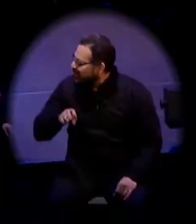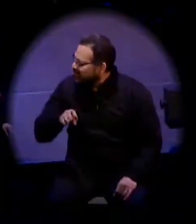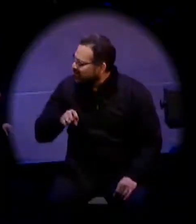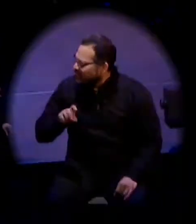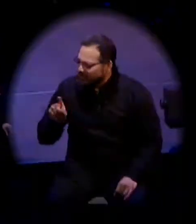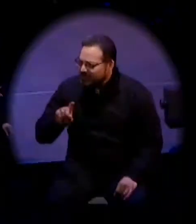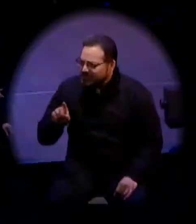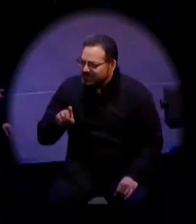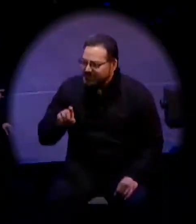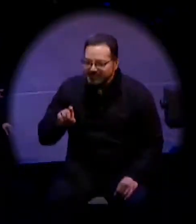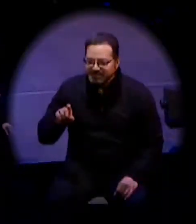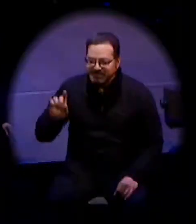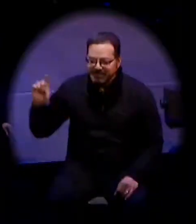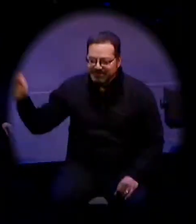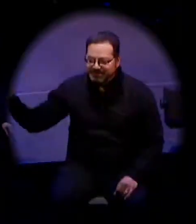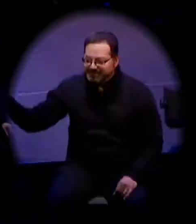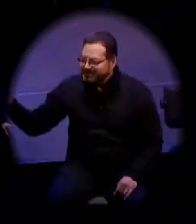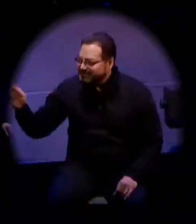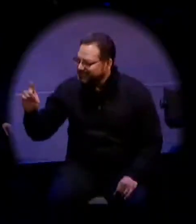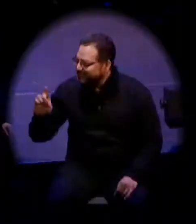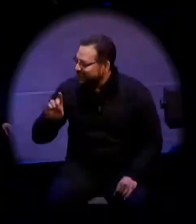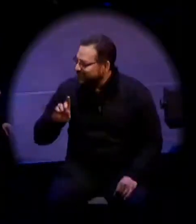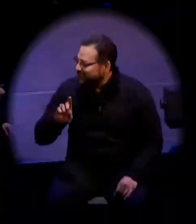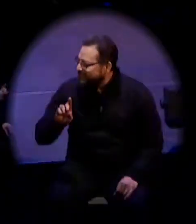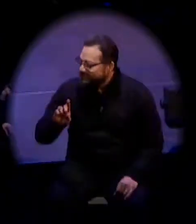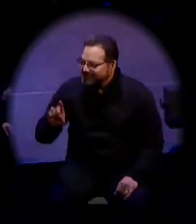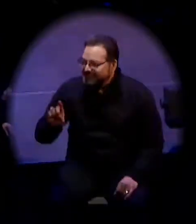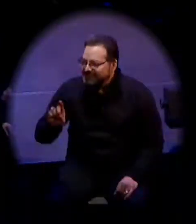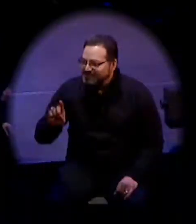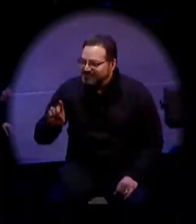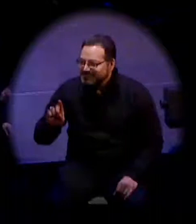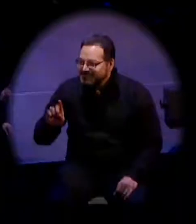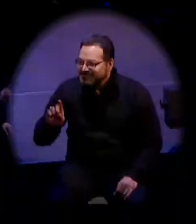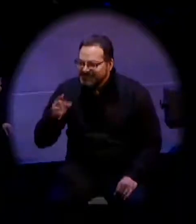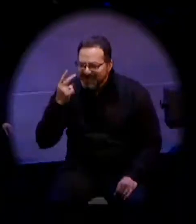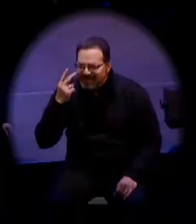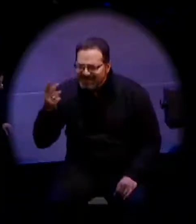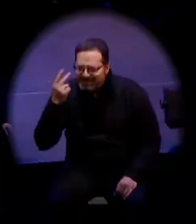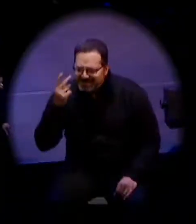And she's gonna come down and see some of you people she's gonna get close to you guys